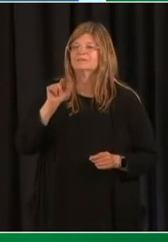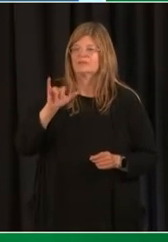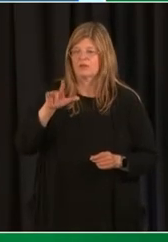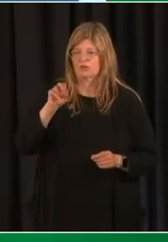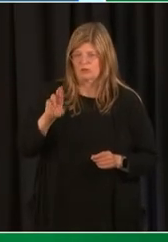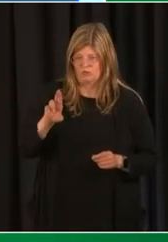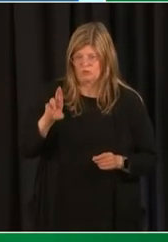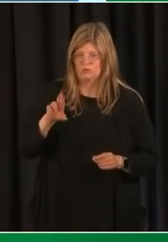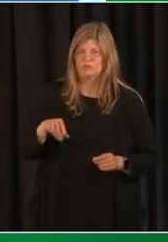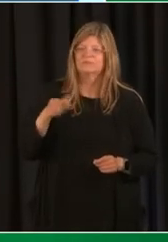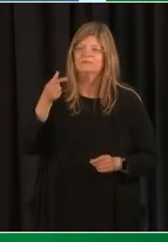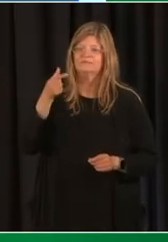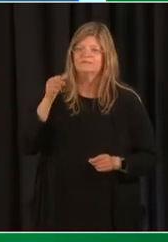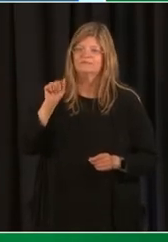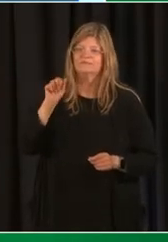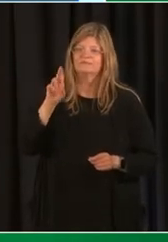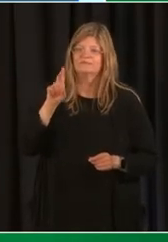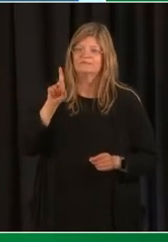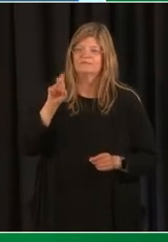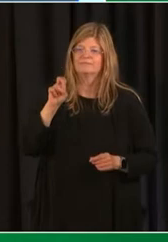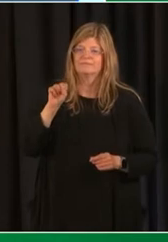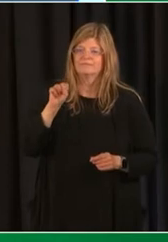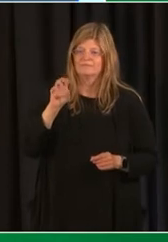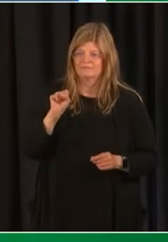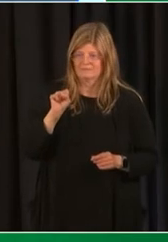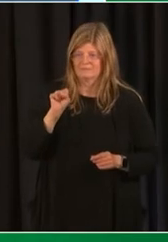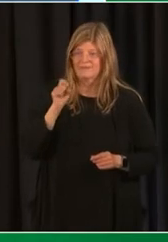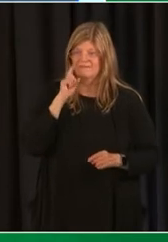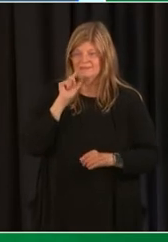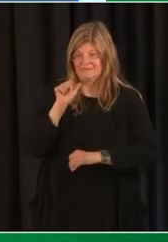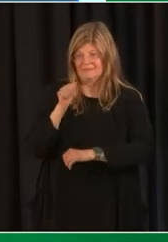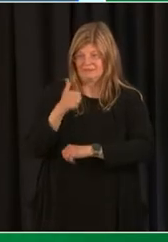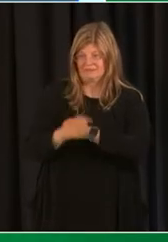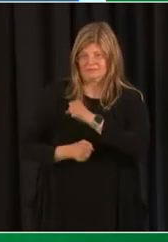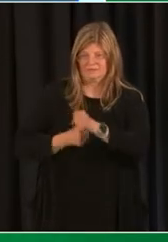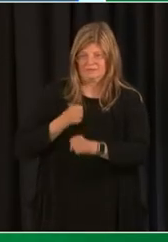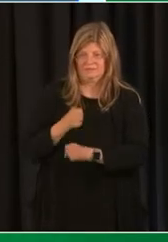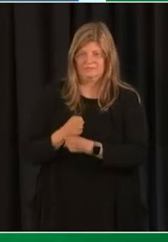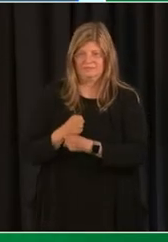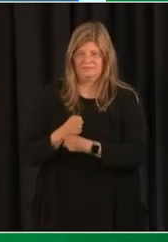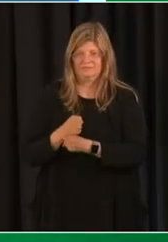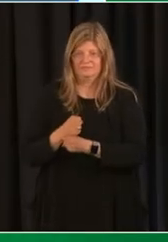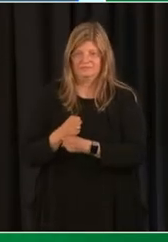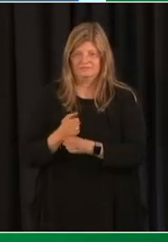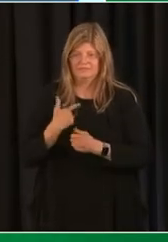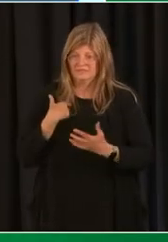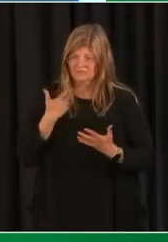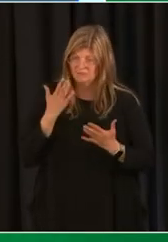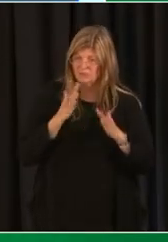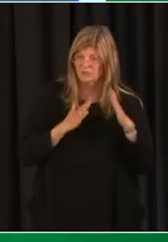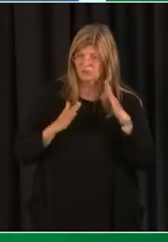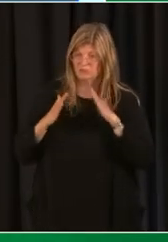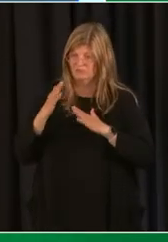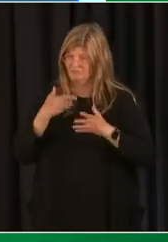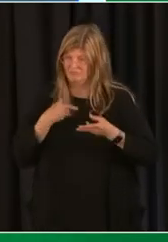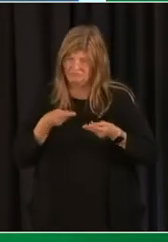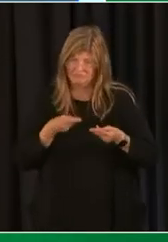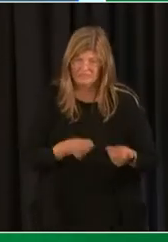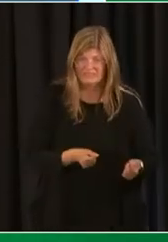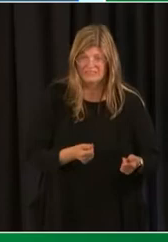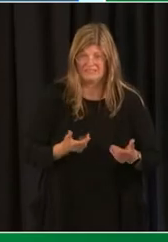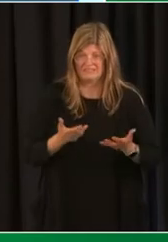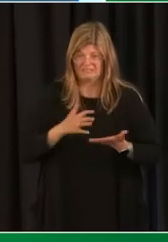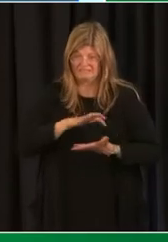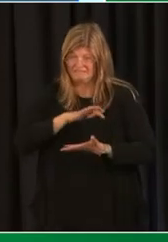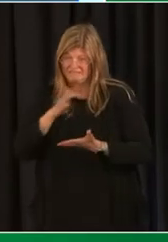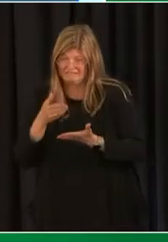here without the extra stress of not being able to pay rent, wondering if I'm going to be able to pay a large